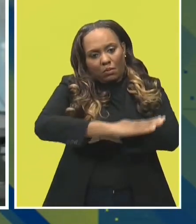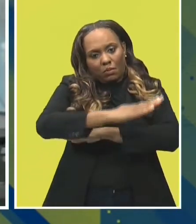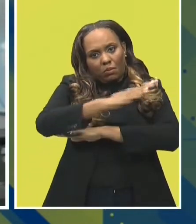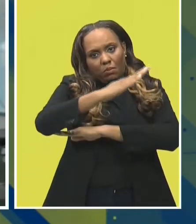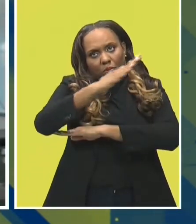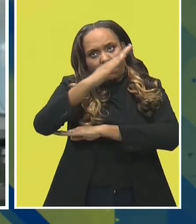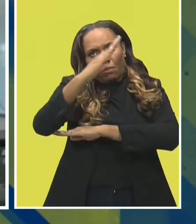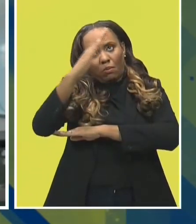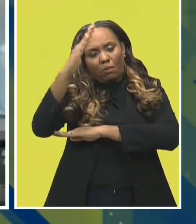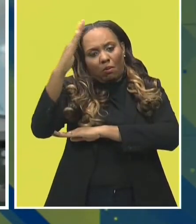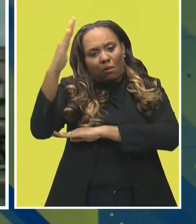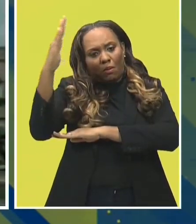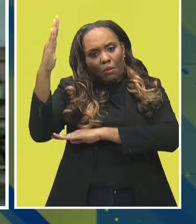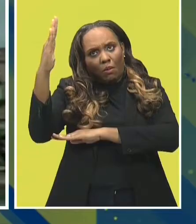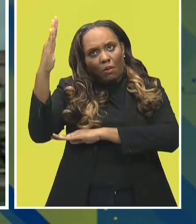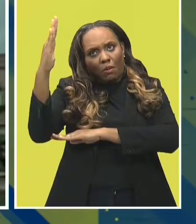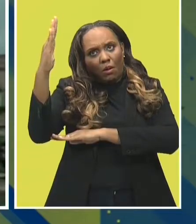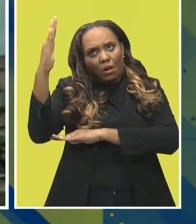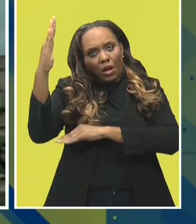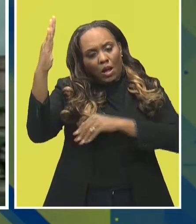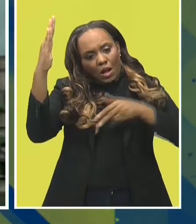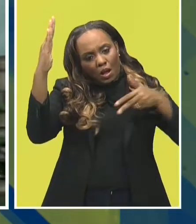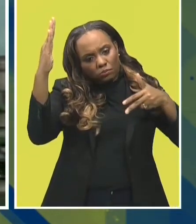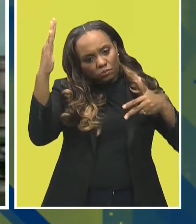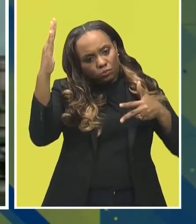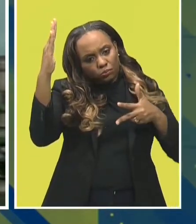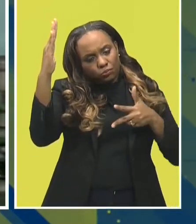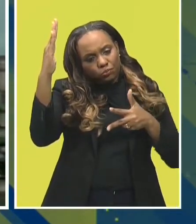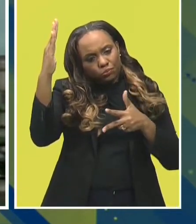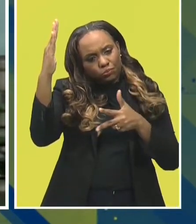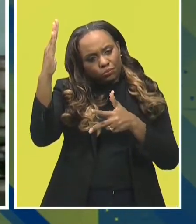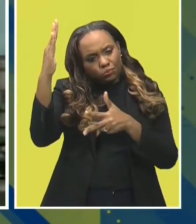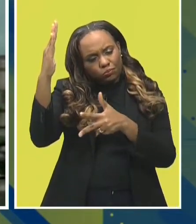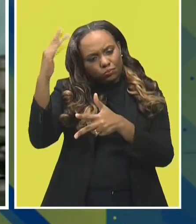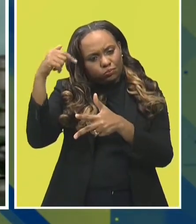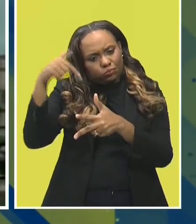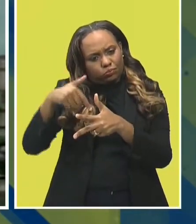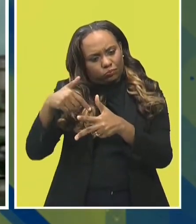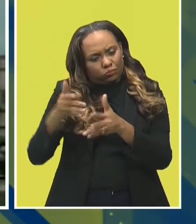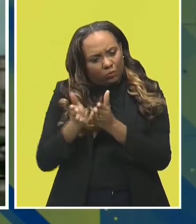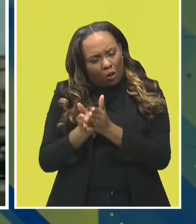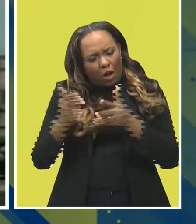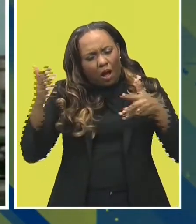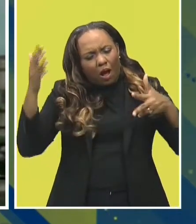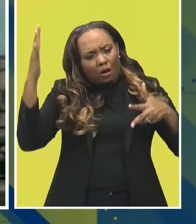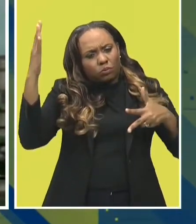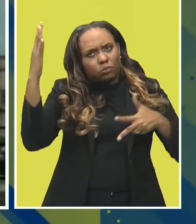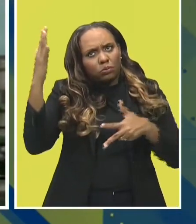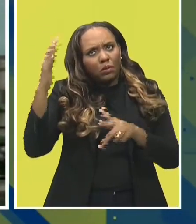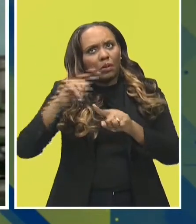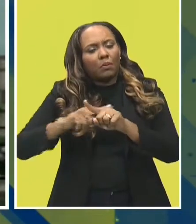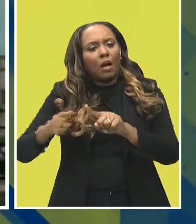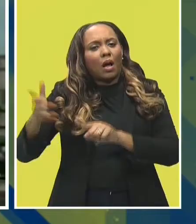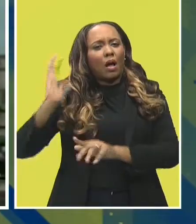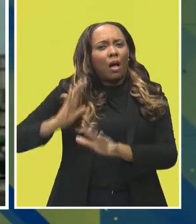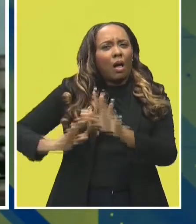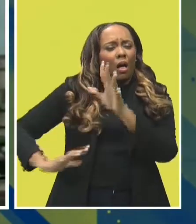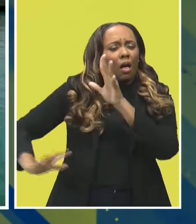from the inner to the outer basin of the Careenage, and from the outer to the inner basin as well. But before that, all the way back